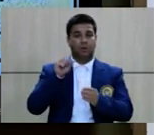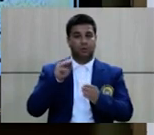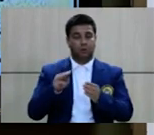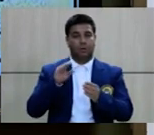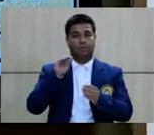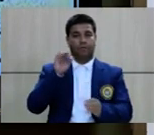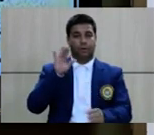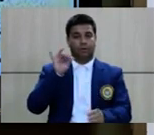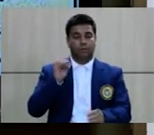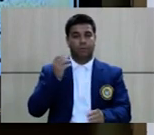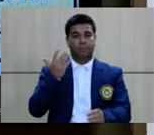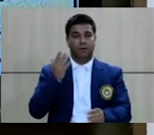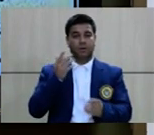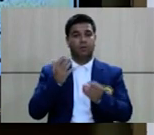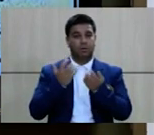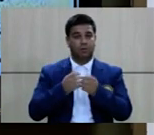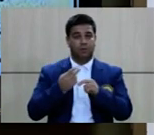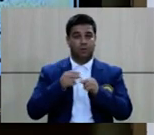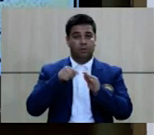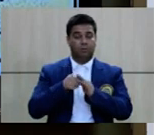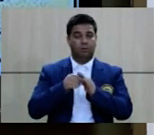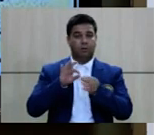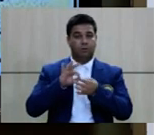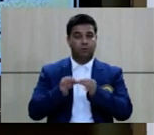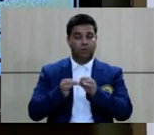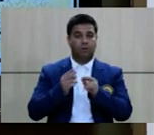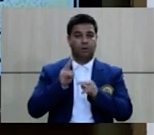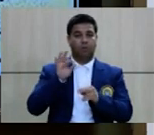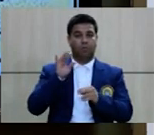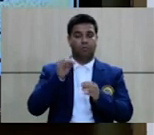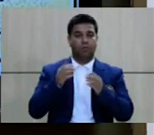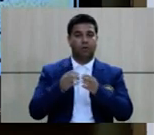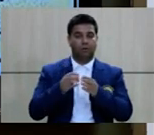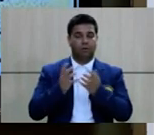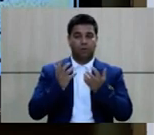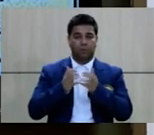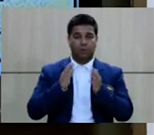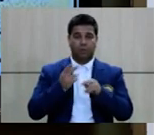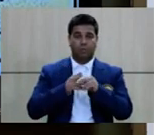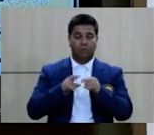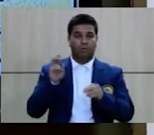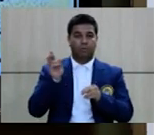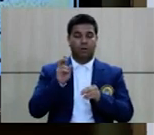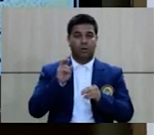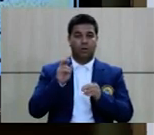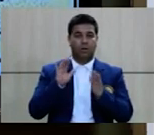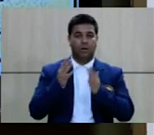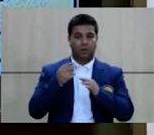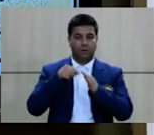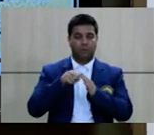ham fosfor 5 oksidi bo'lganligi uchun u murakkab kompleks o'g'itlarga kiradi. U oq kristal